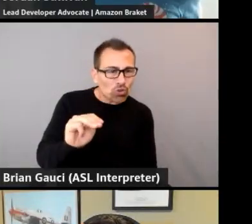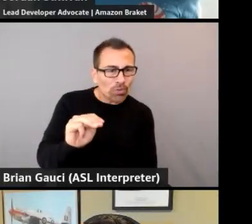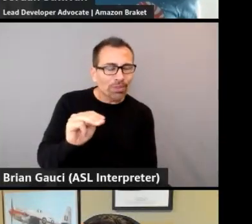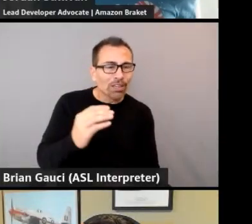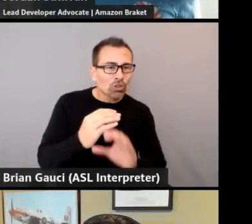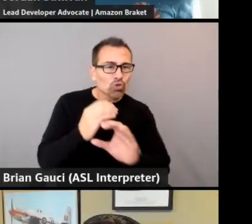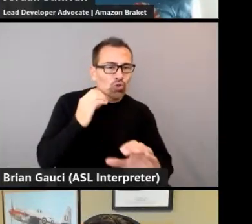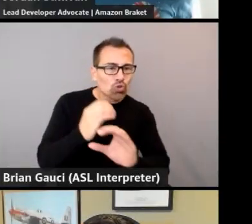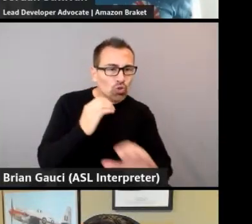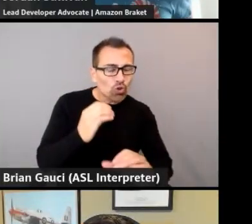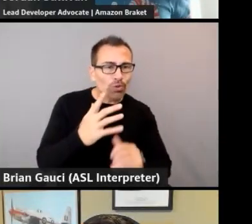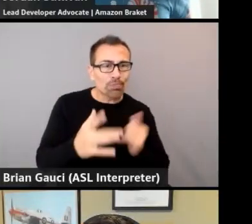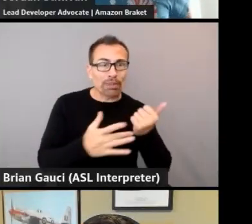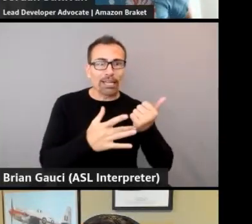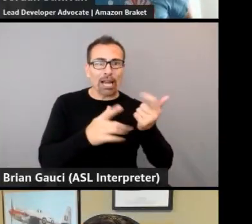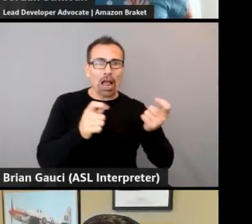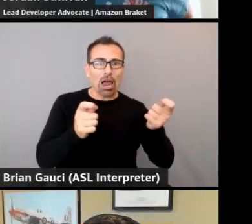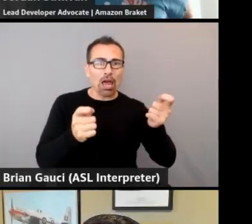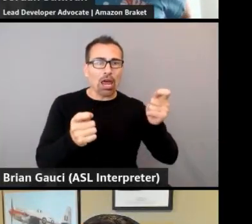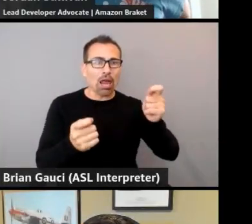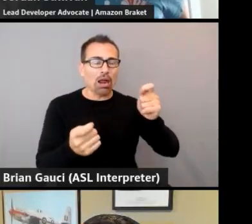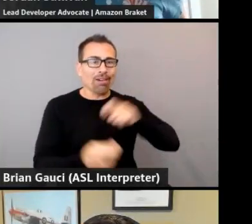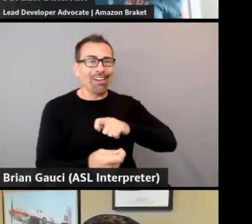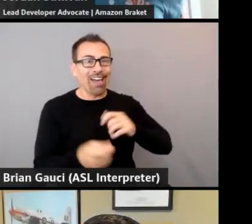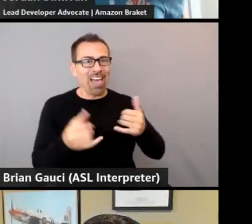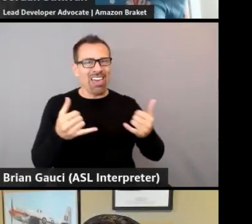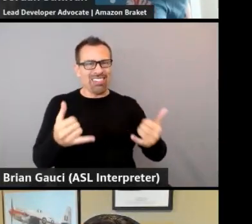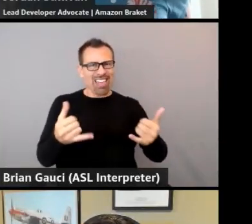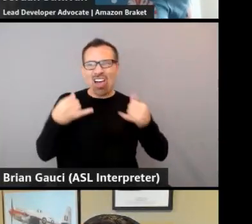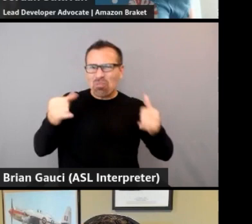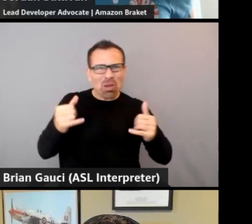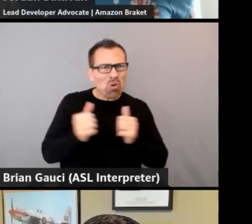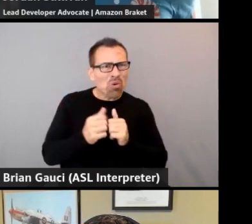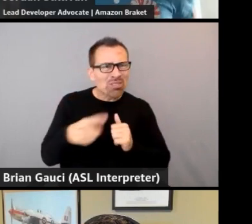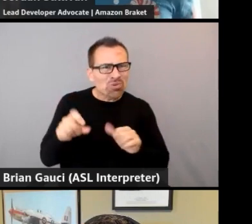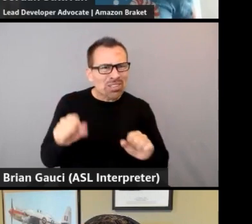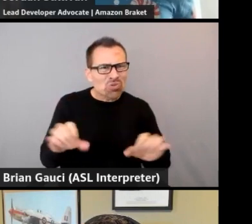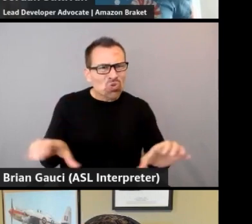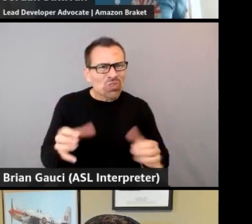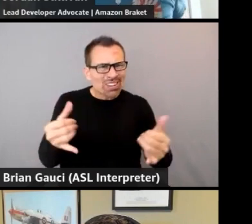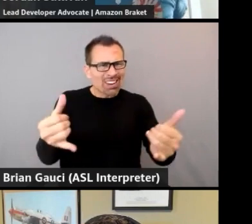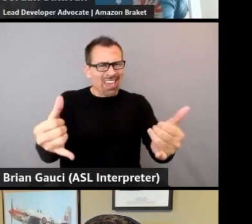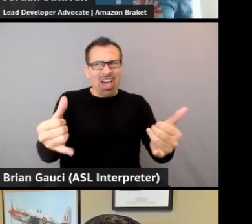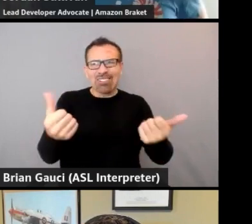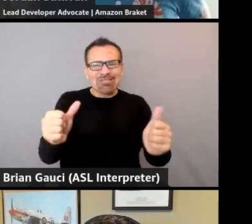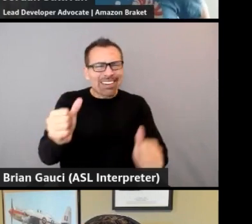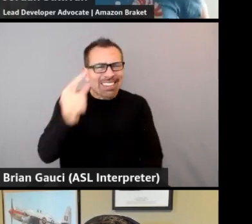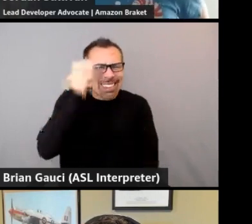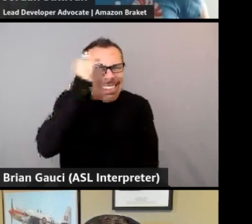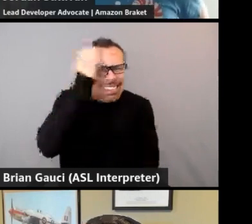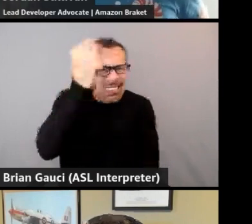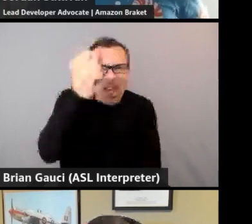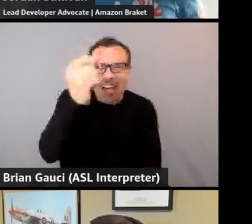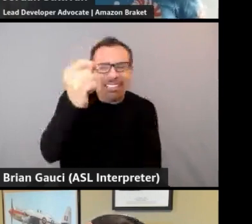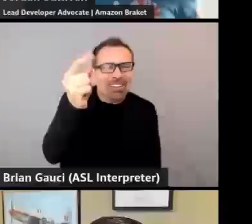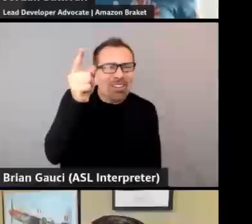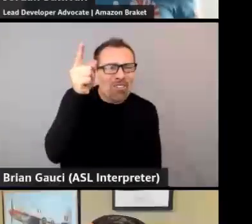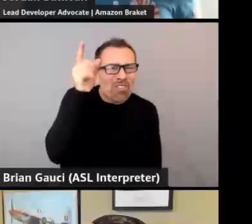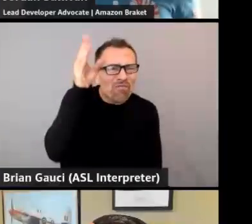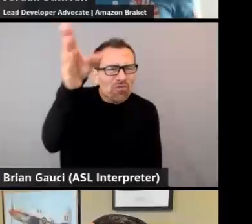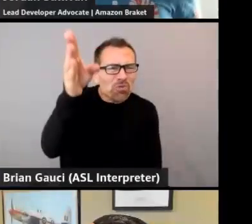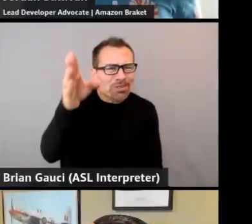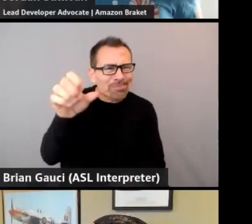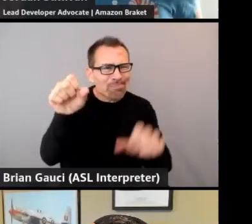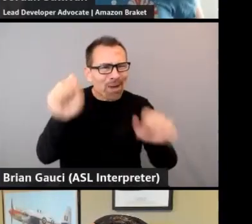fun to just play around with what you can do now and try to theorize about what's going to be possible later as well.